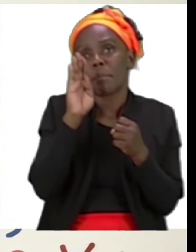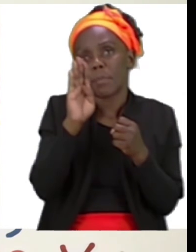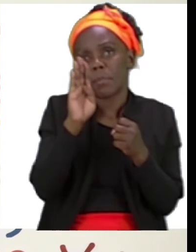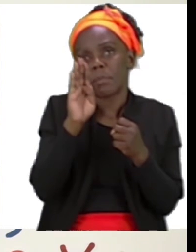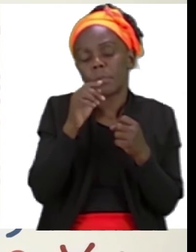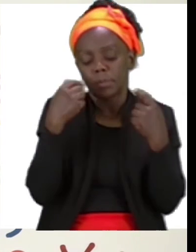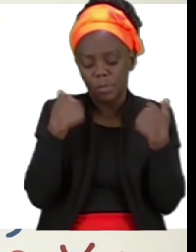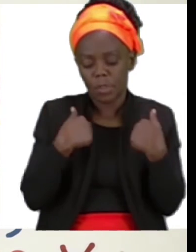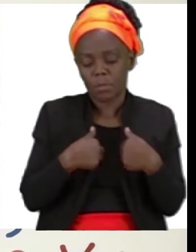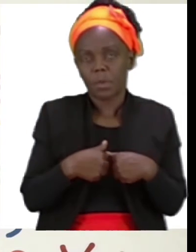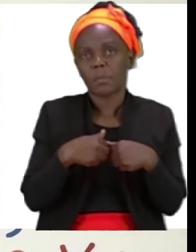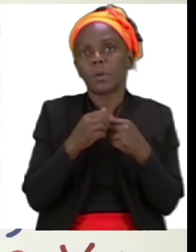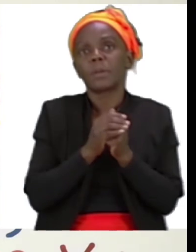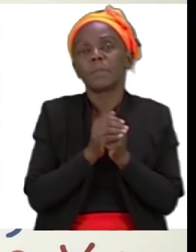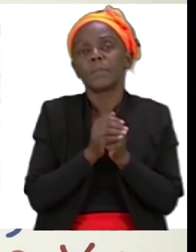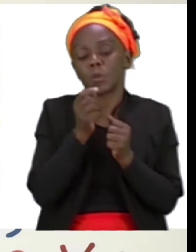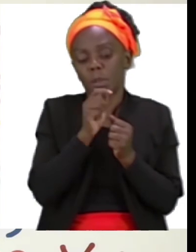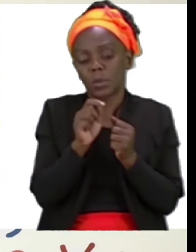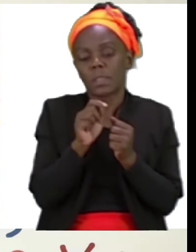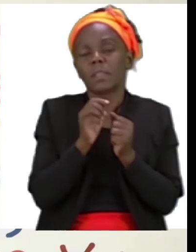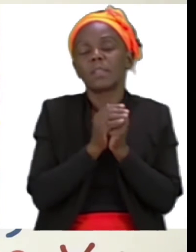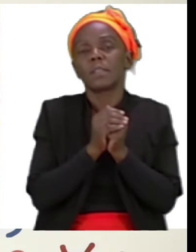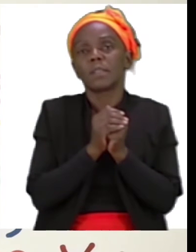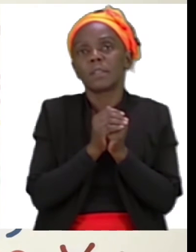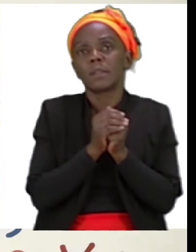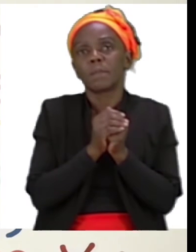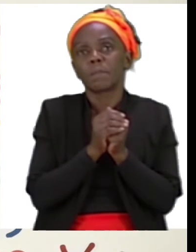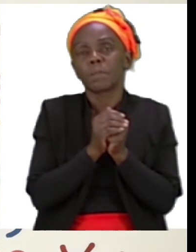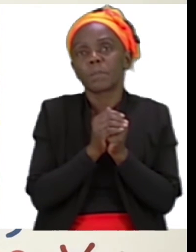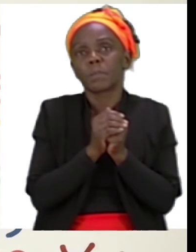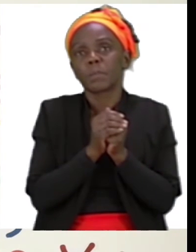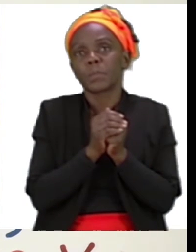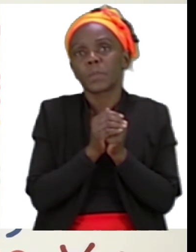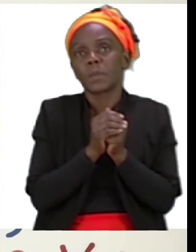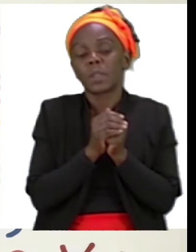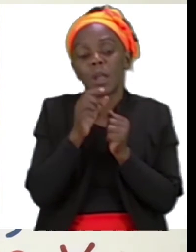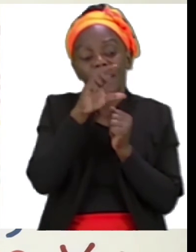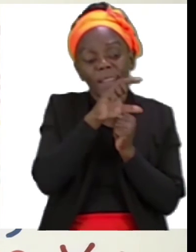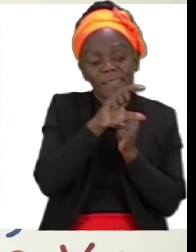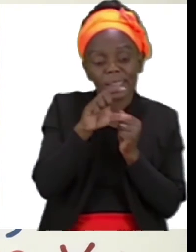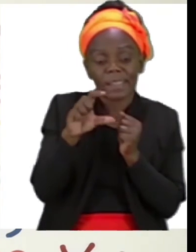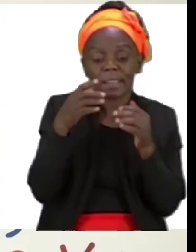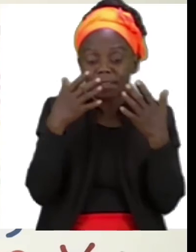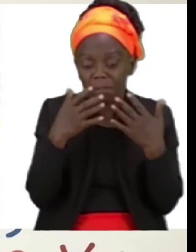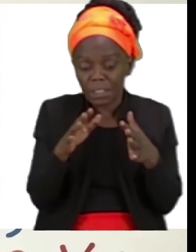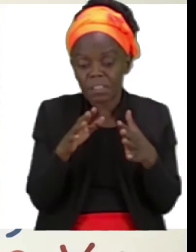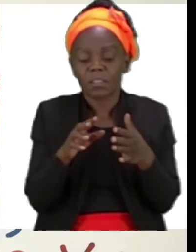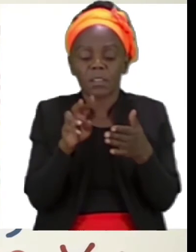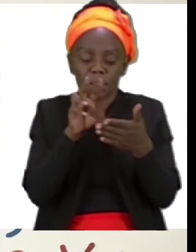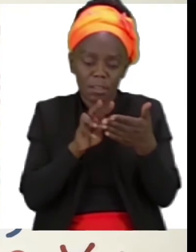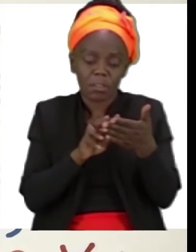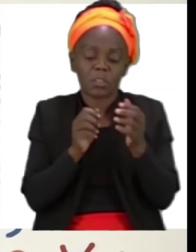write the word bib. And now our sentence is complete. Let's read